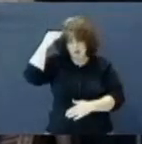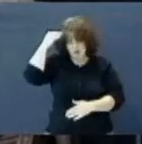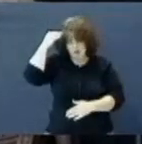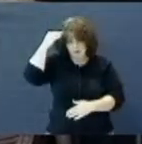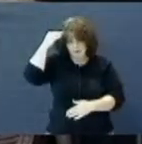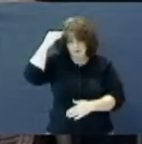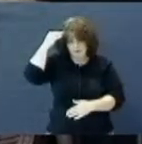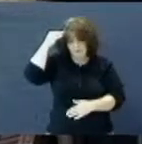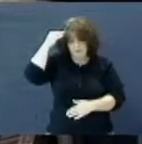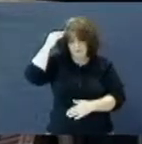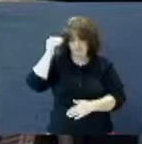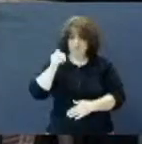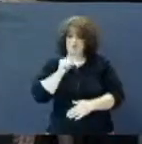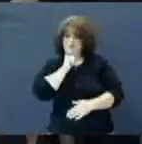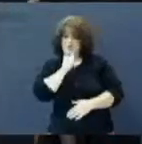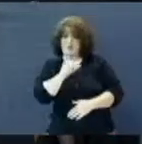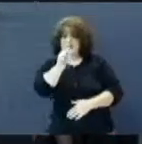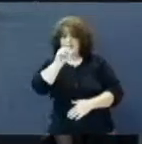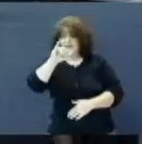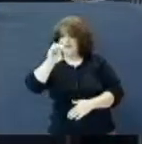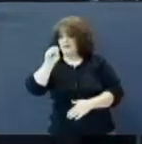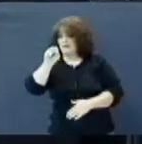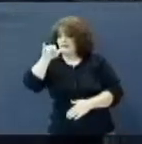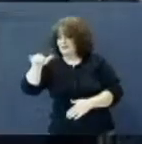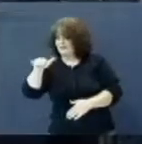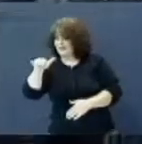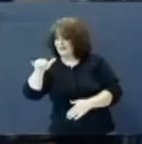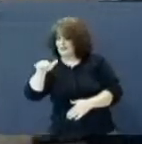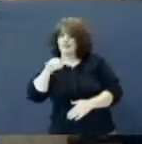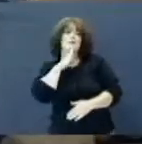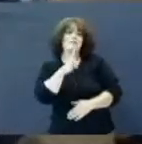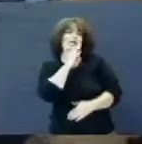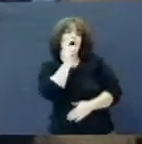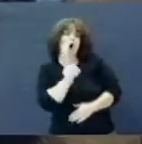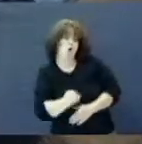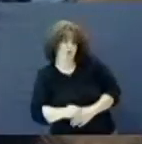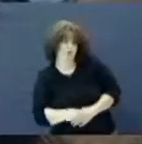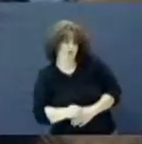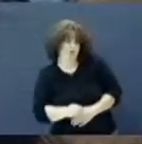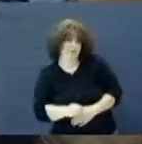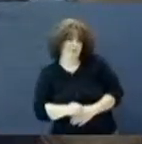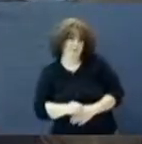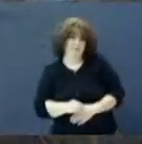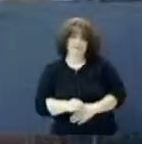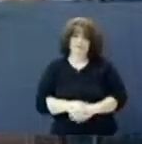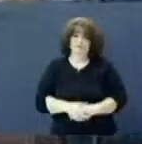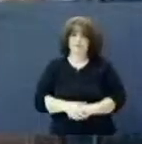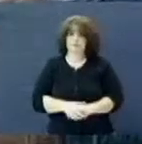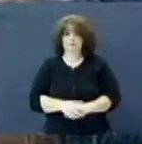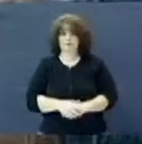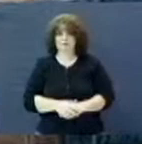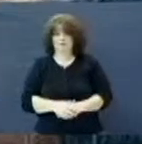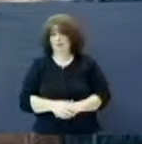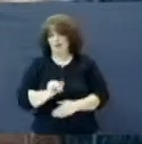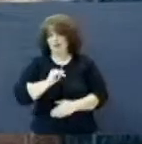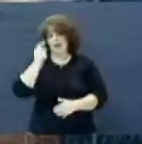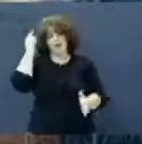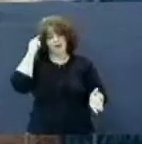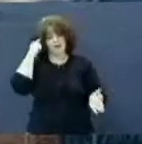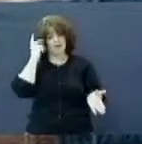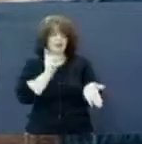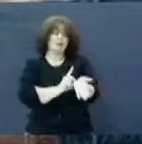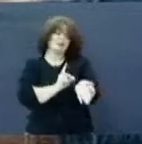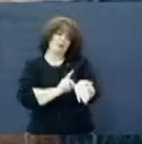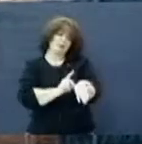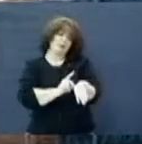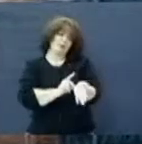old. When you get old, it ain't for sissy. Somebody say amen right there. It ain't. I'm fine. No, I know. You're going to remind